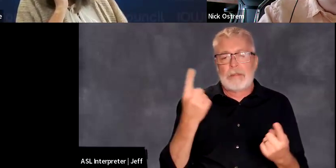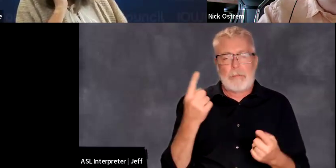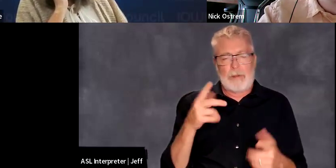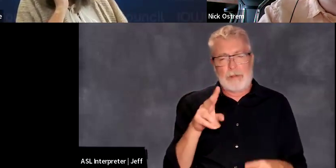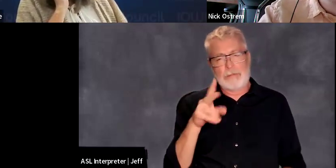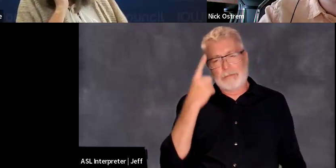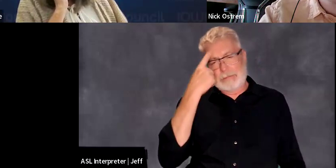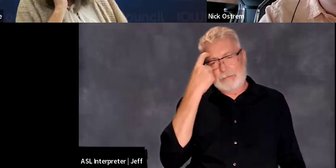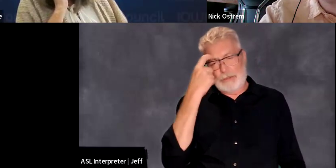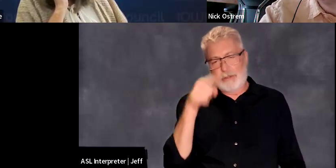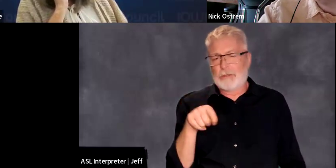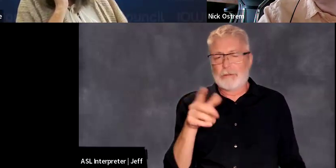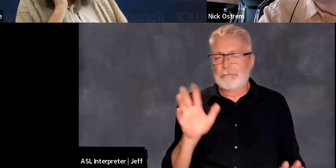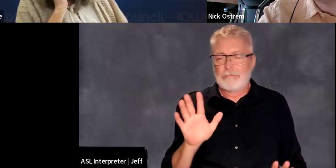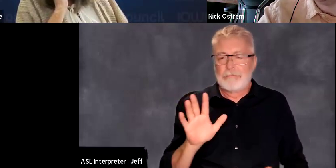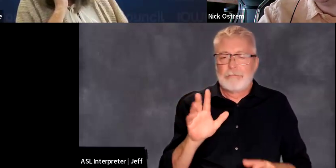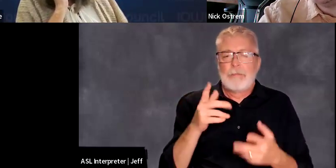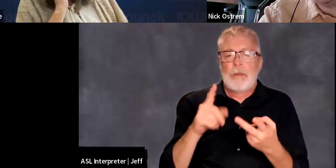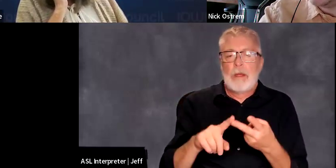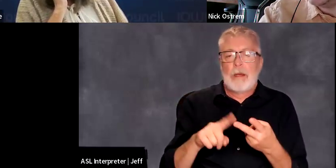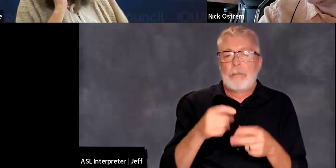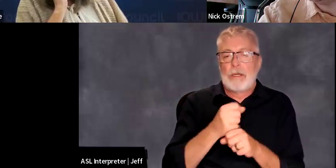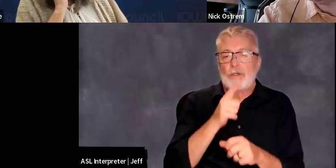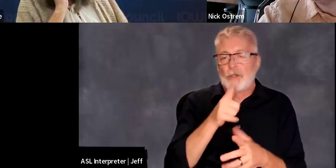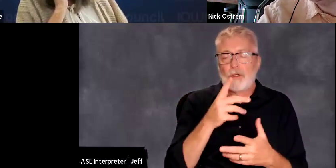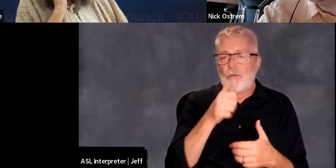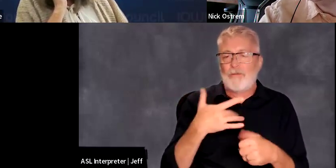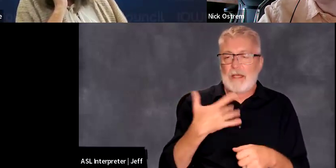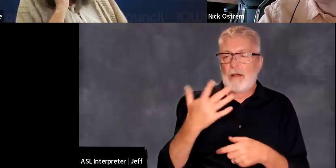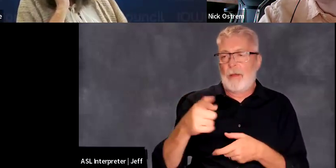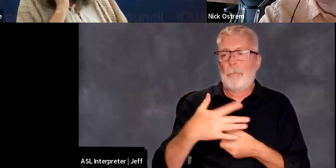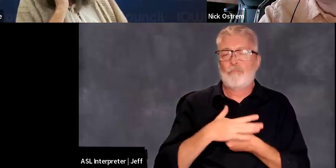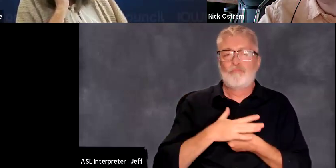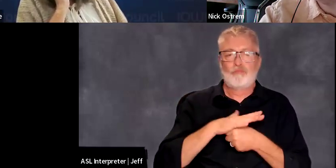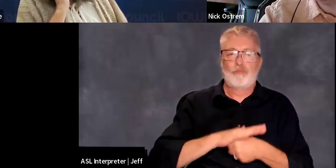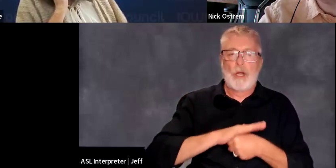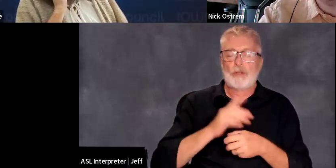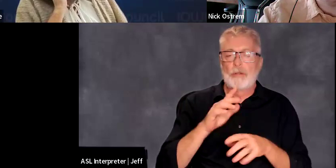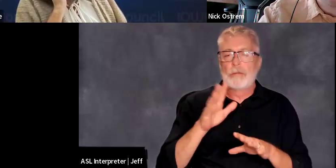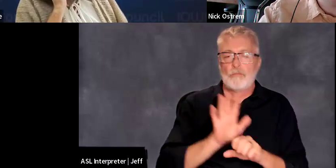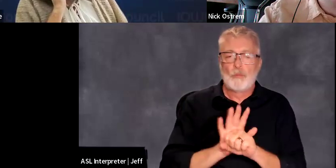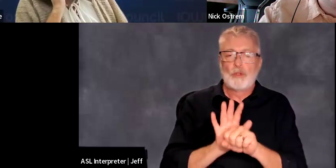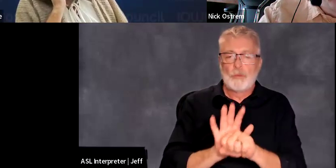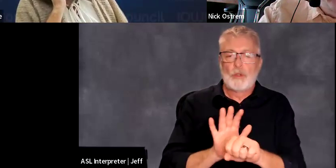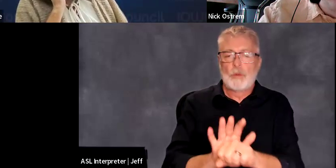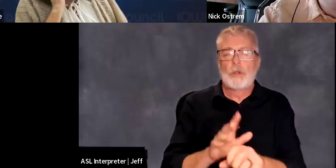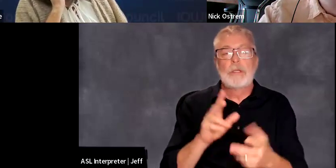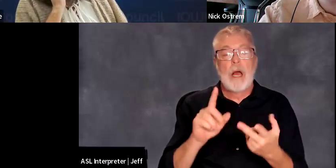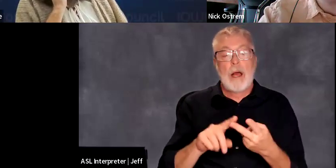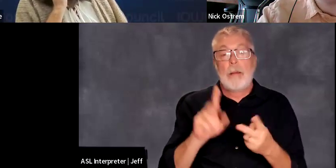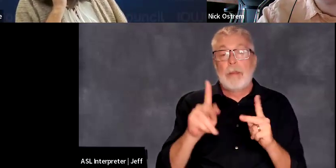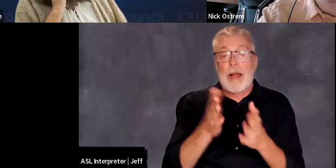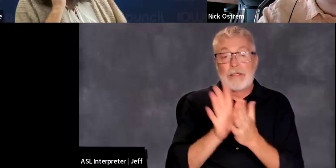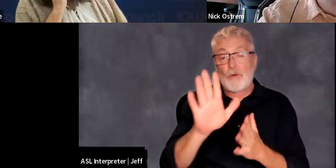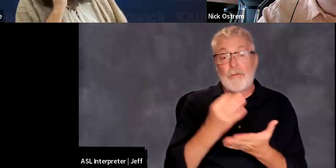that. Um, you want to make sure that you're not being pressured into anything. You also want to look out for people asking for financial information.